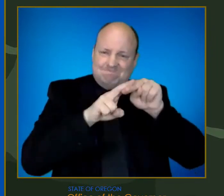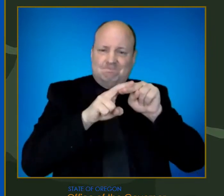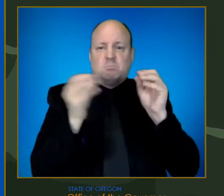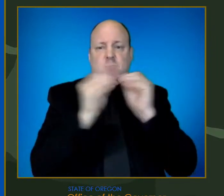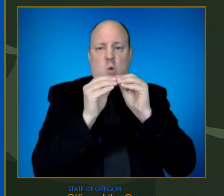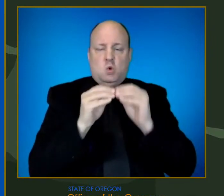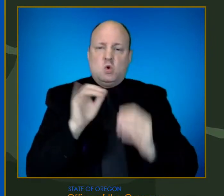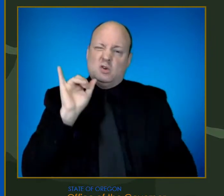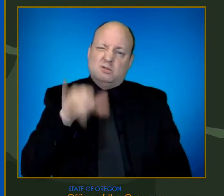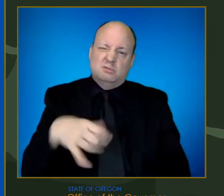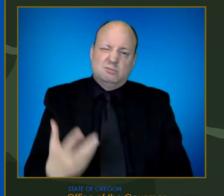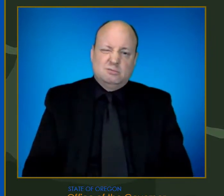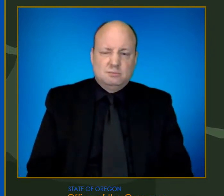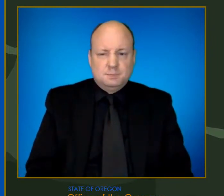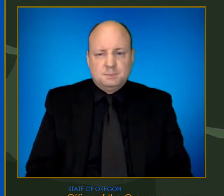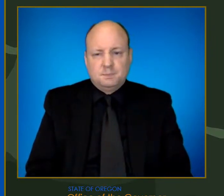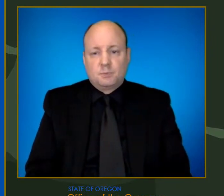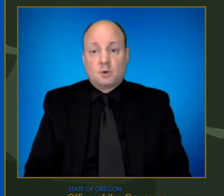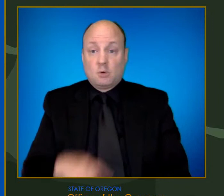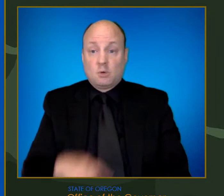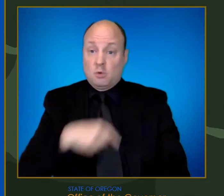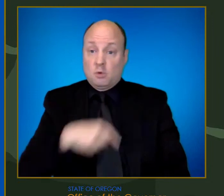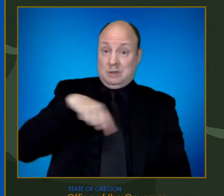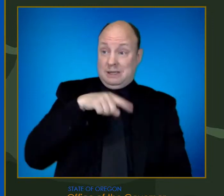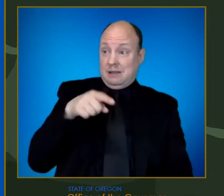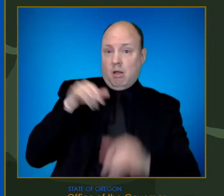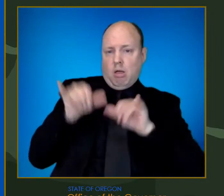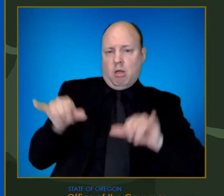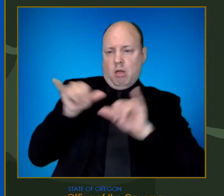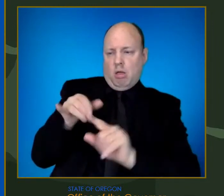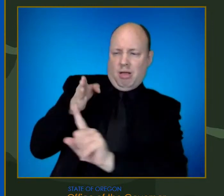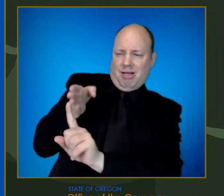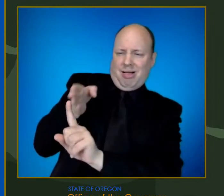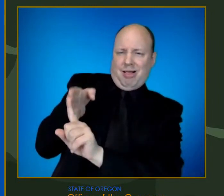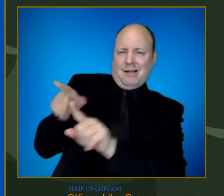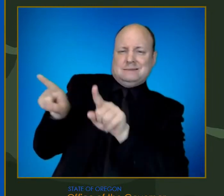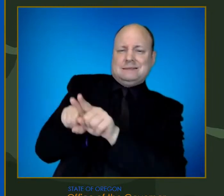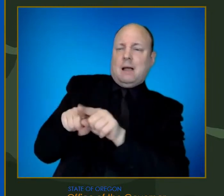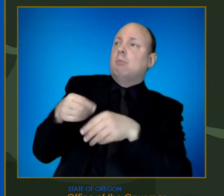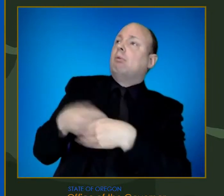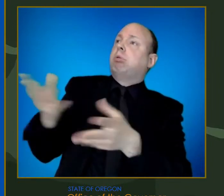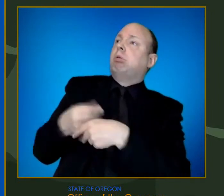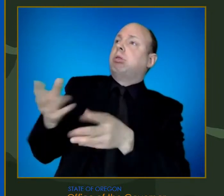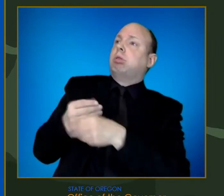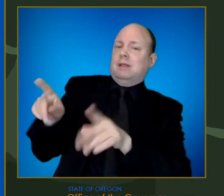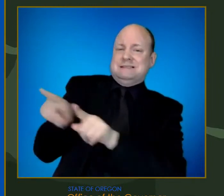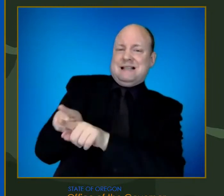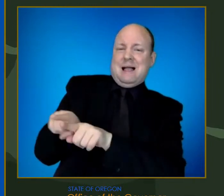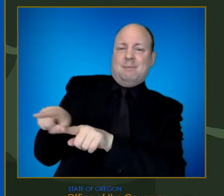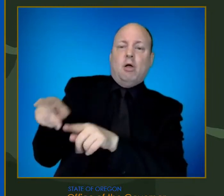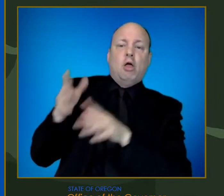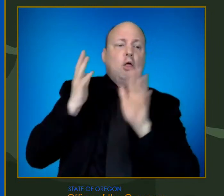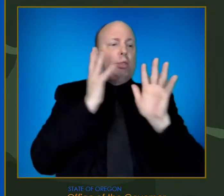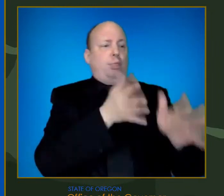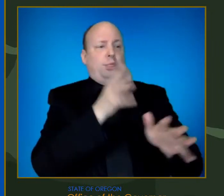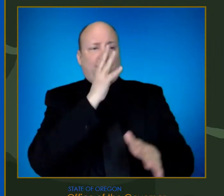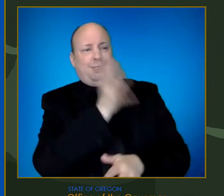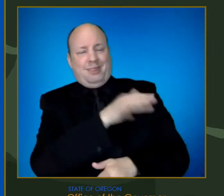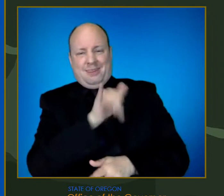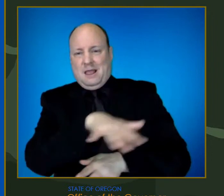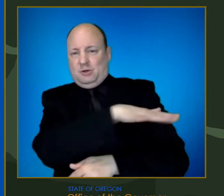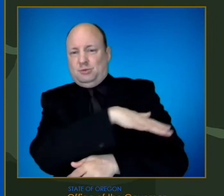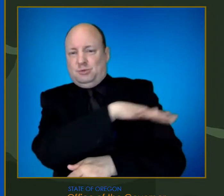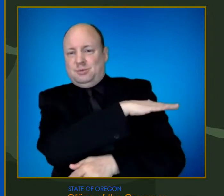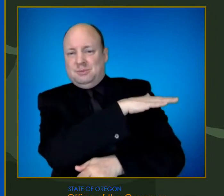the speed of our rollout, many will get left behind. High-throughput vaccination clinics like the Salem Fairgrounds and the Oregon Convention